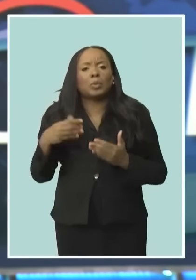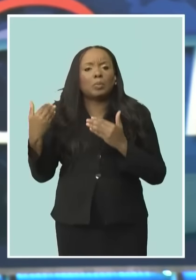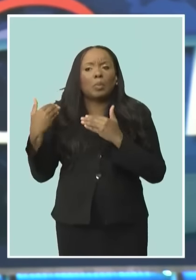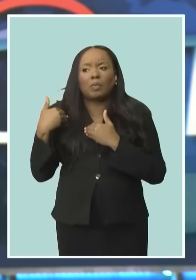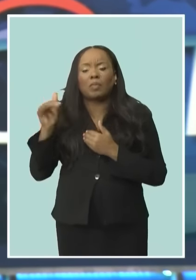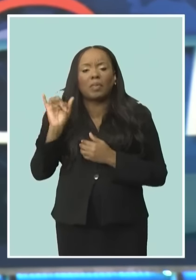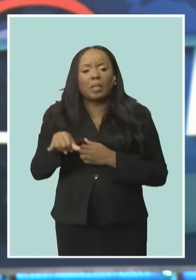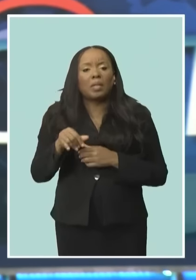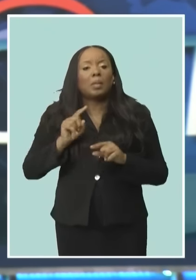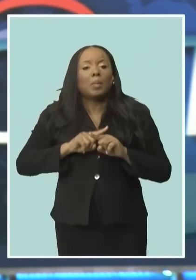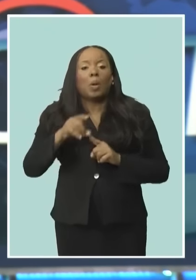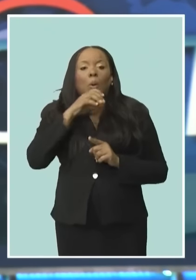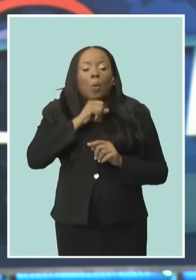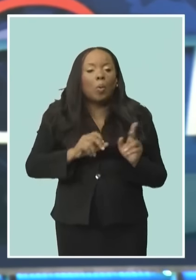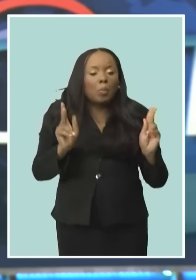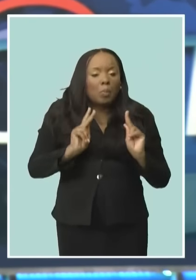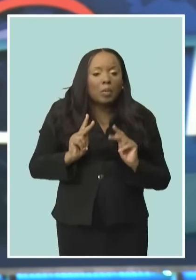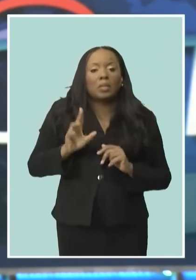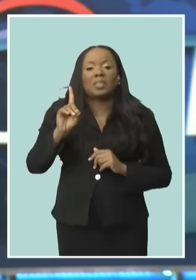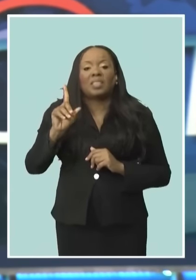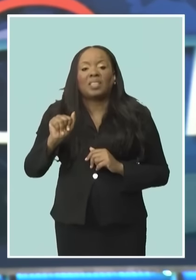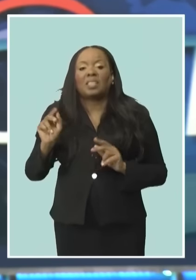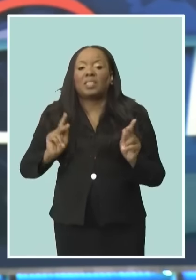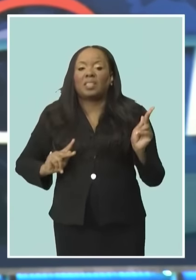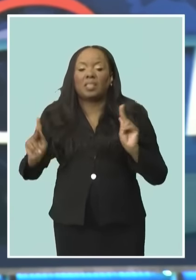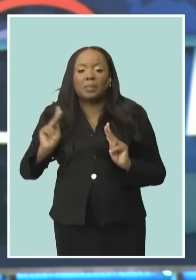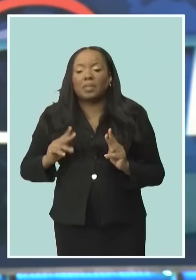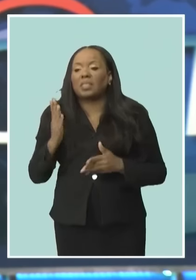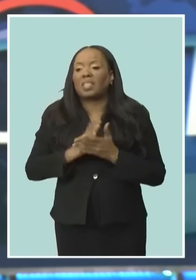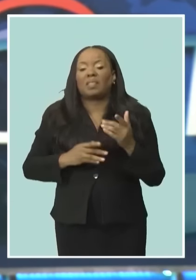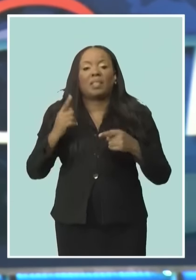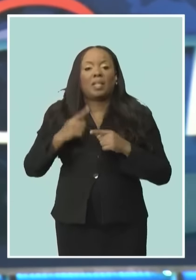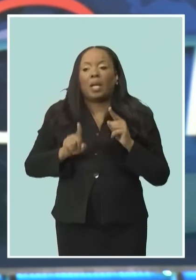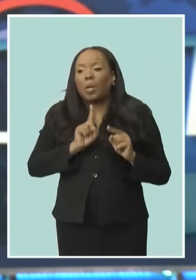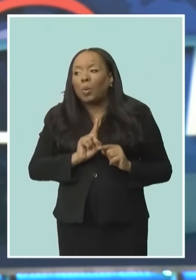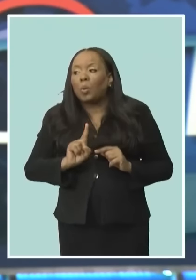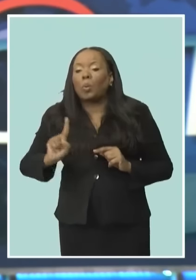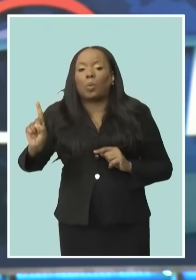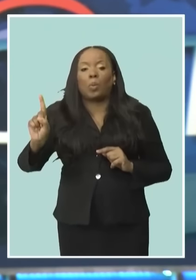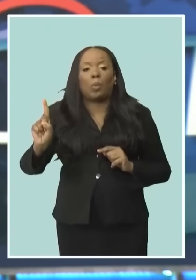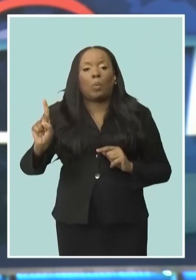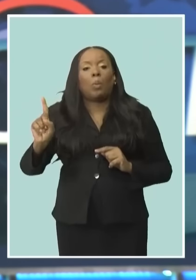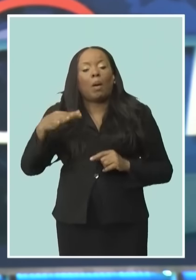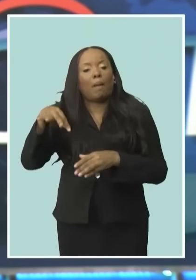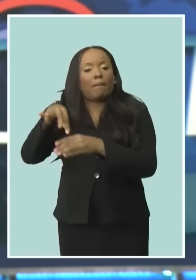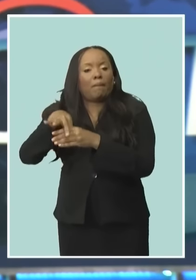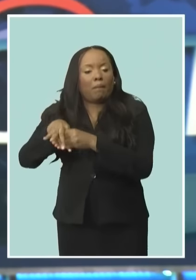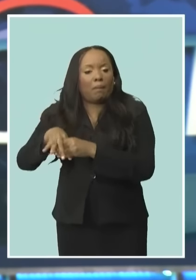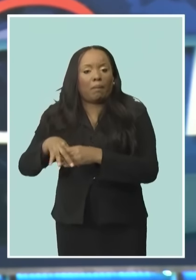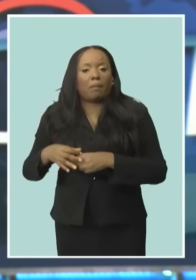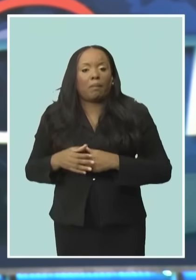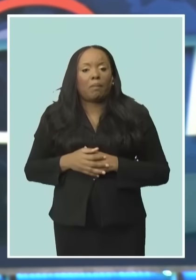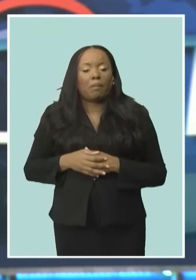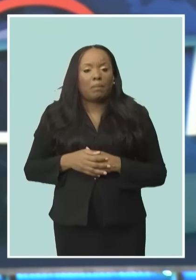she believes the elderly and disabled are most disadvantaged by the current rules of in-person voting.